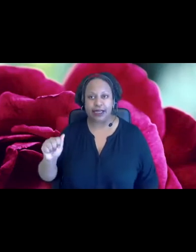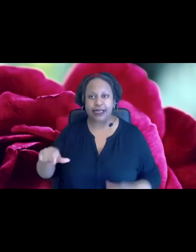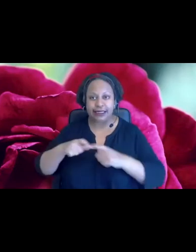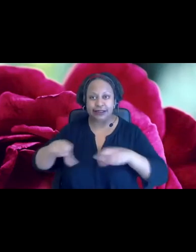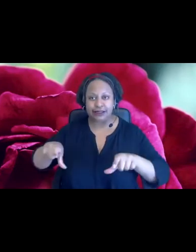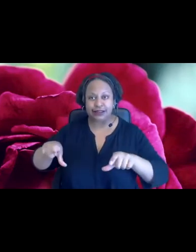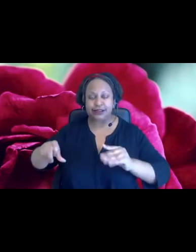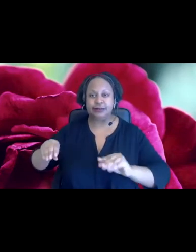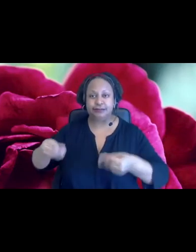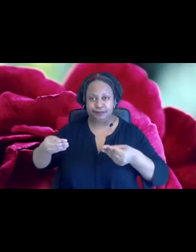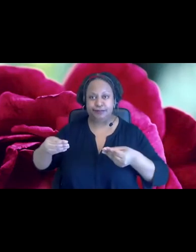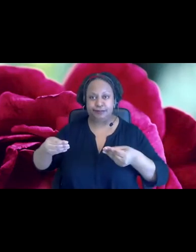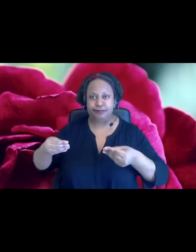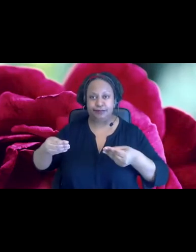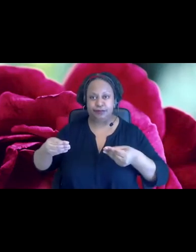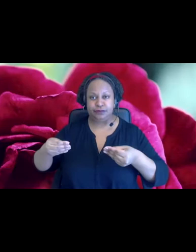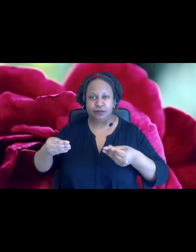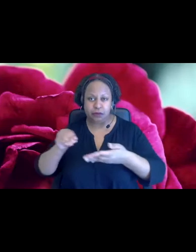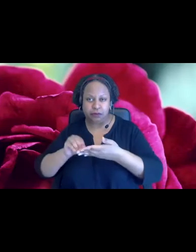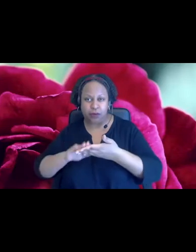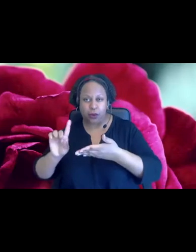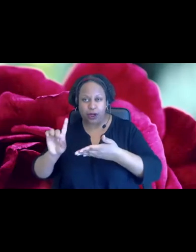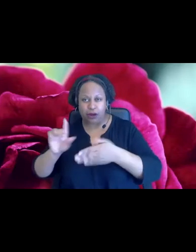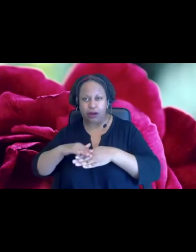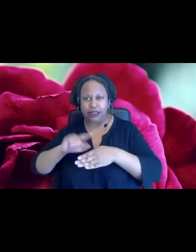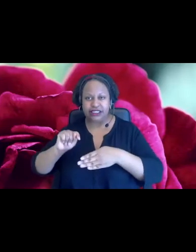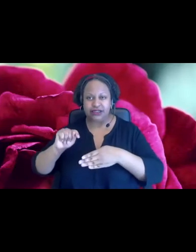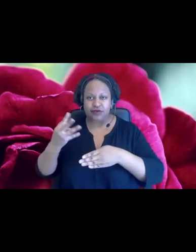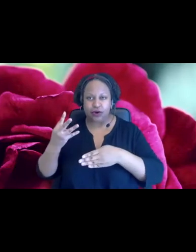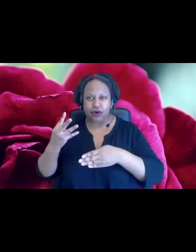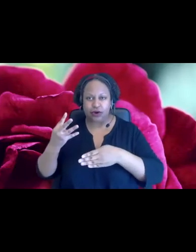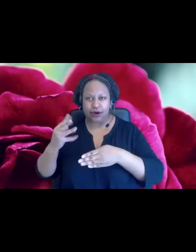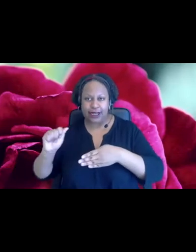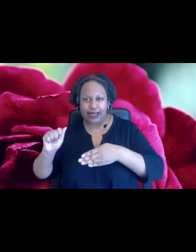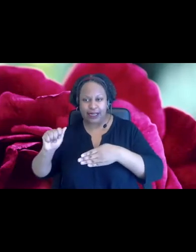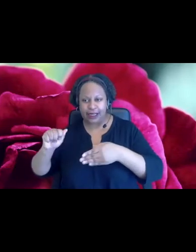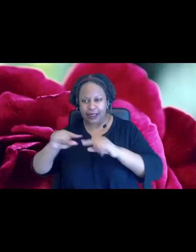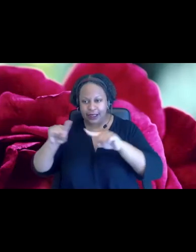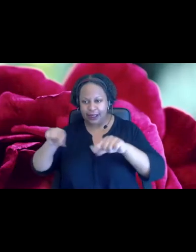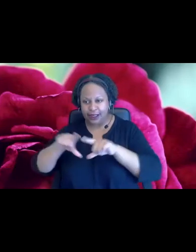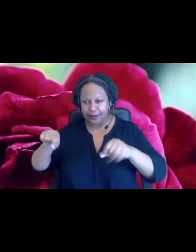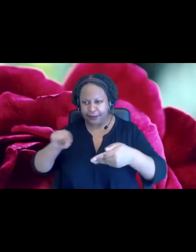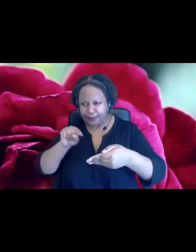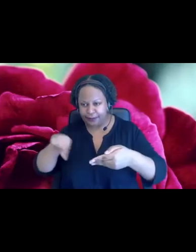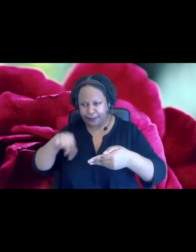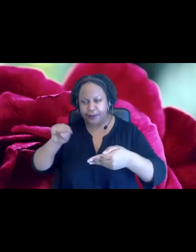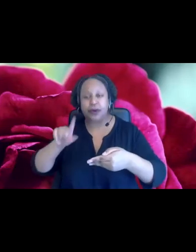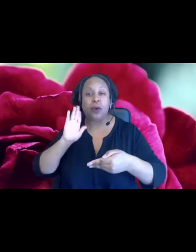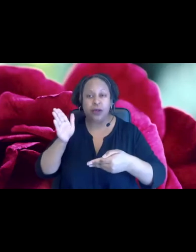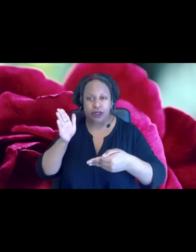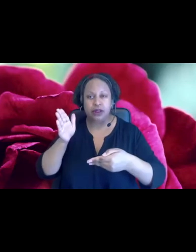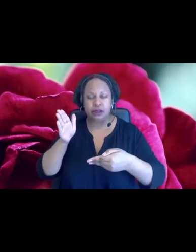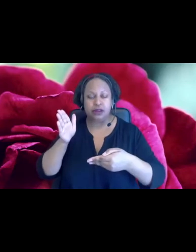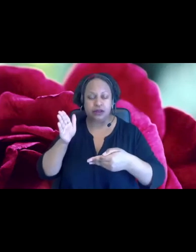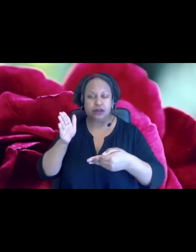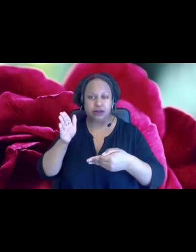T4A slip that assistance is reported, it will determine how you claim that on your